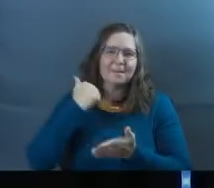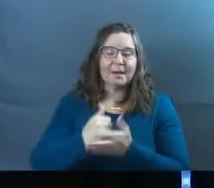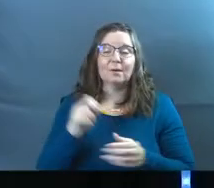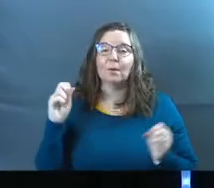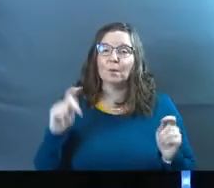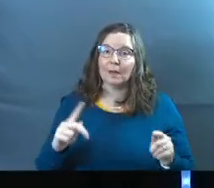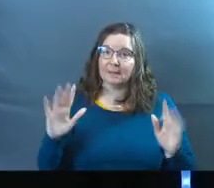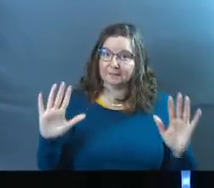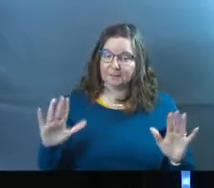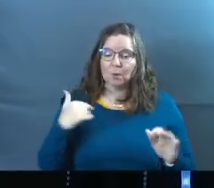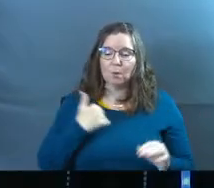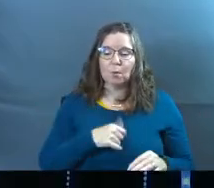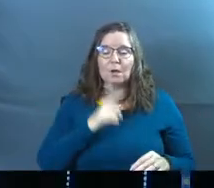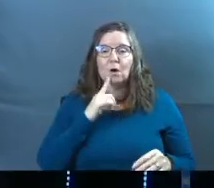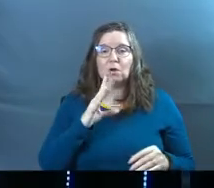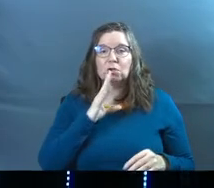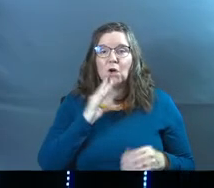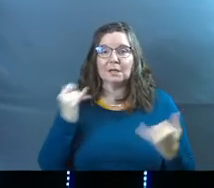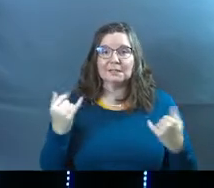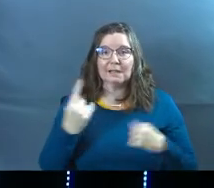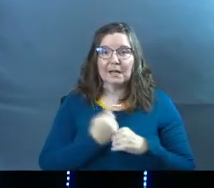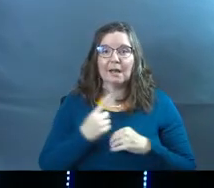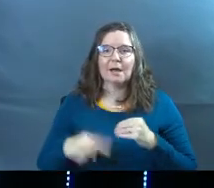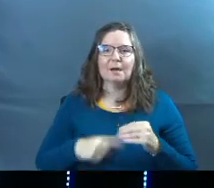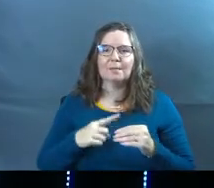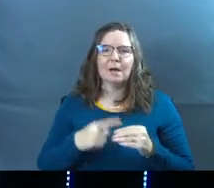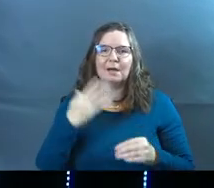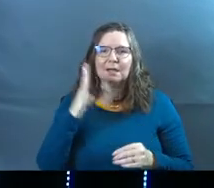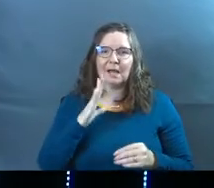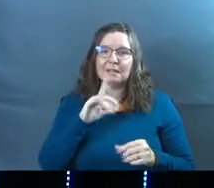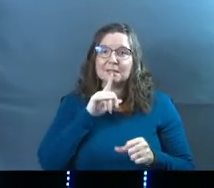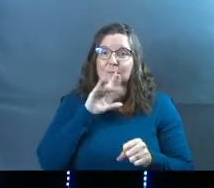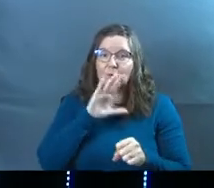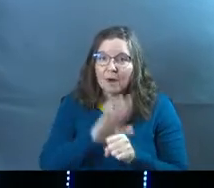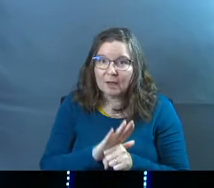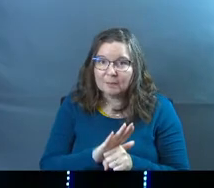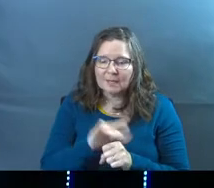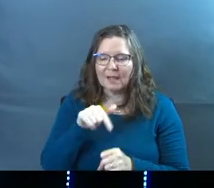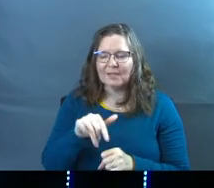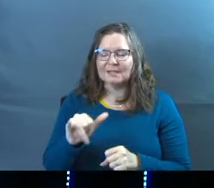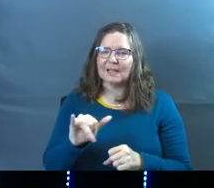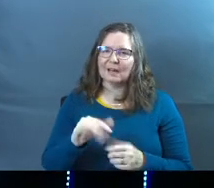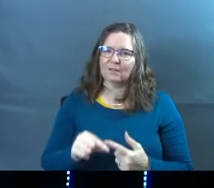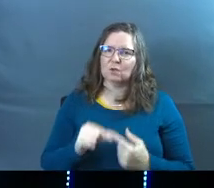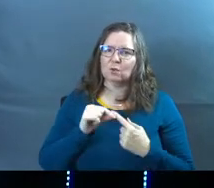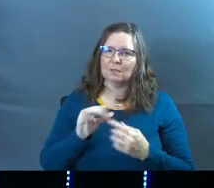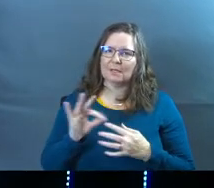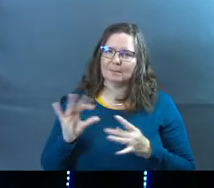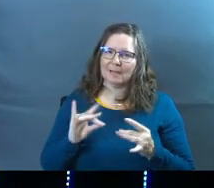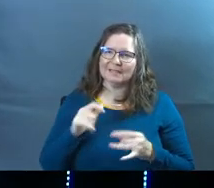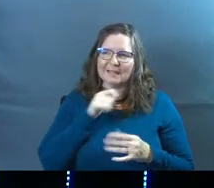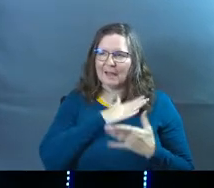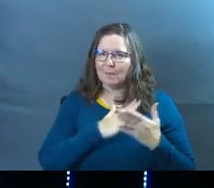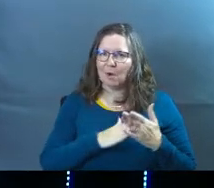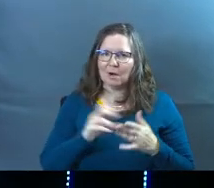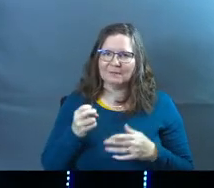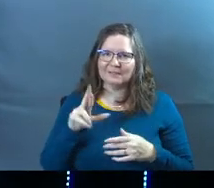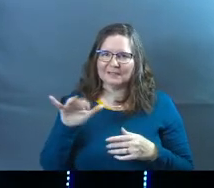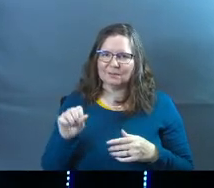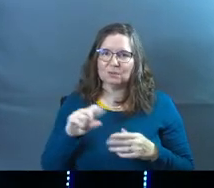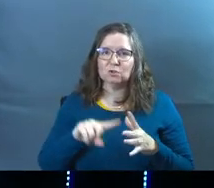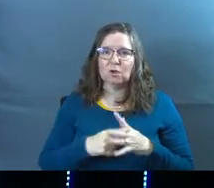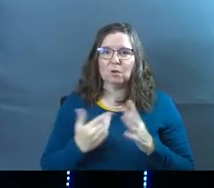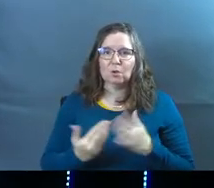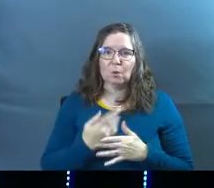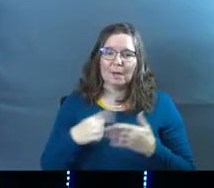Amen. Okay, so we are going to talk today about God's promises. And this is kind of a unique message. It's not part of a series. We start the